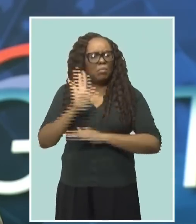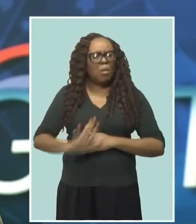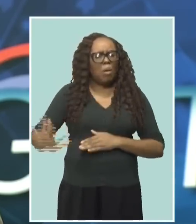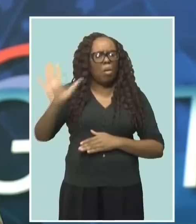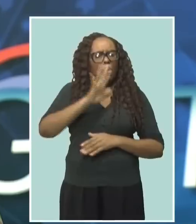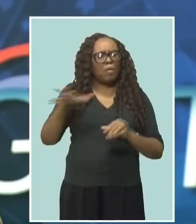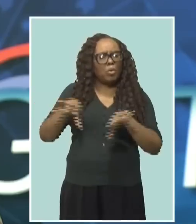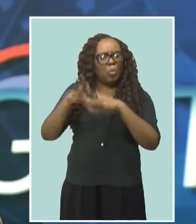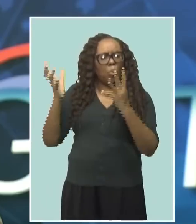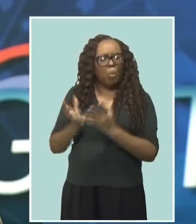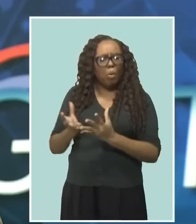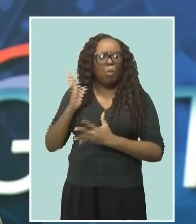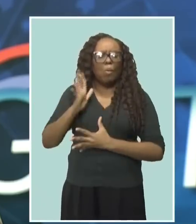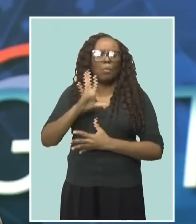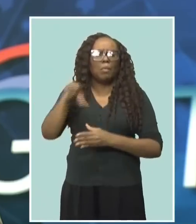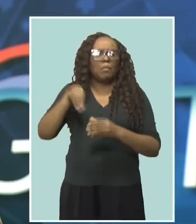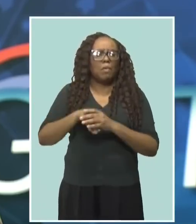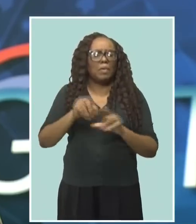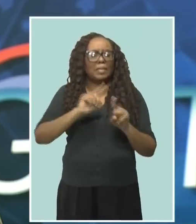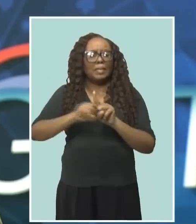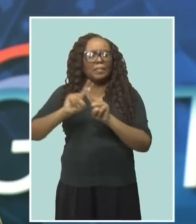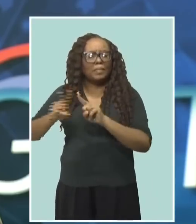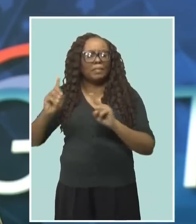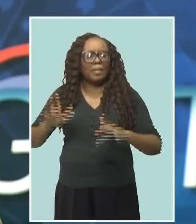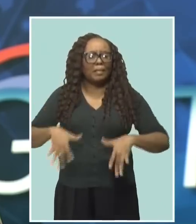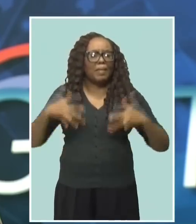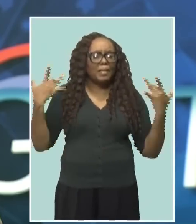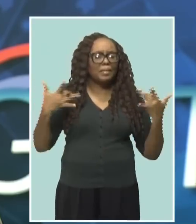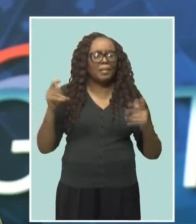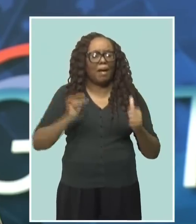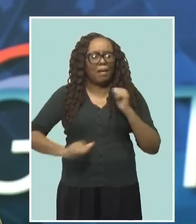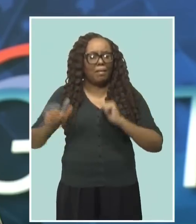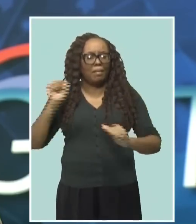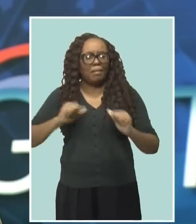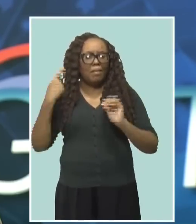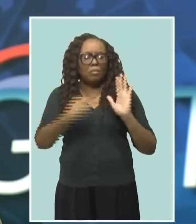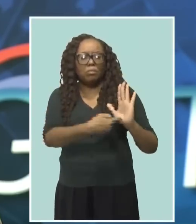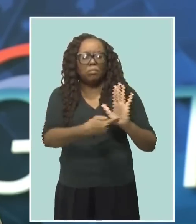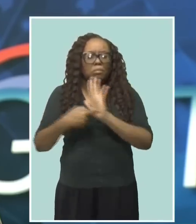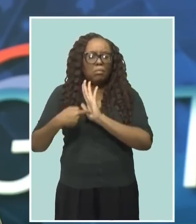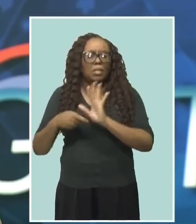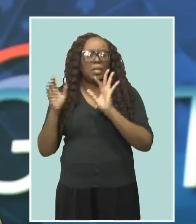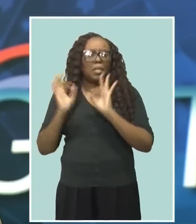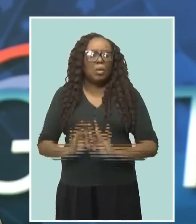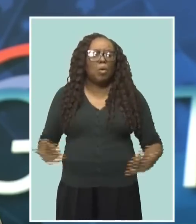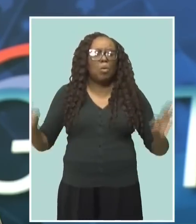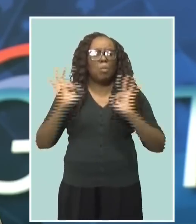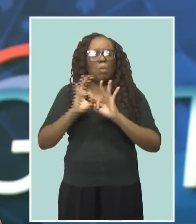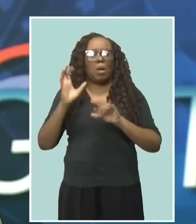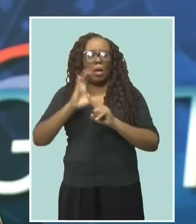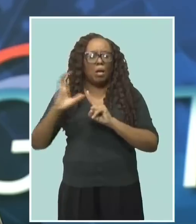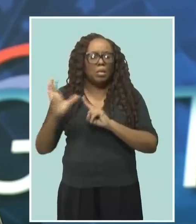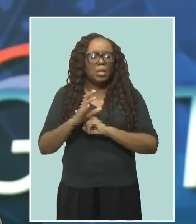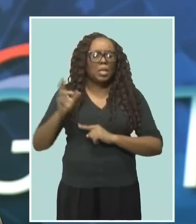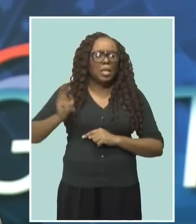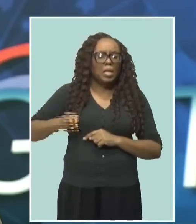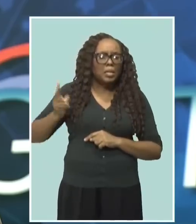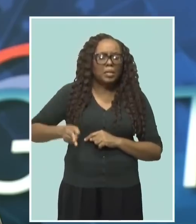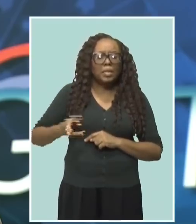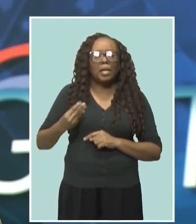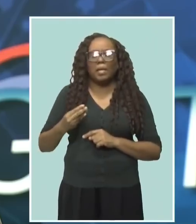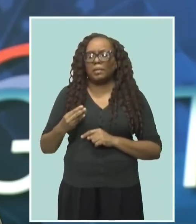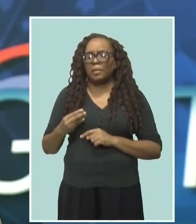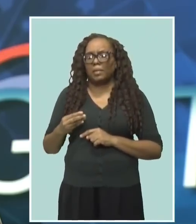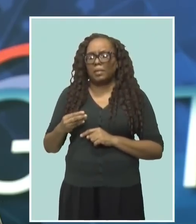globe will engage in various events and activities to highlight the significance of intangible cultural heritage and its role